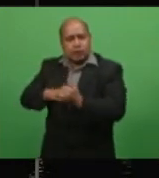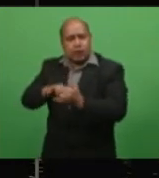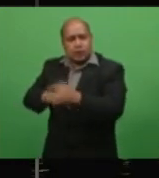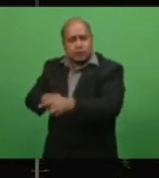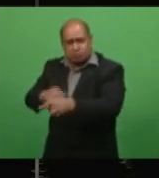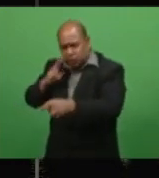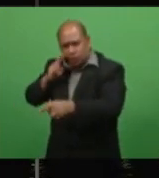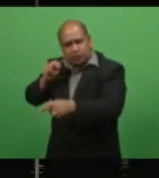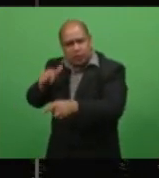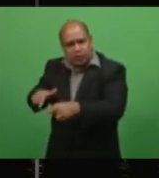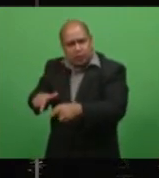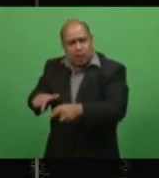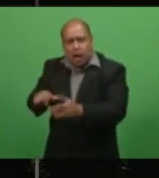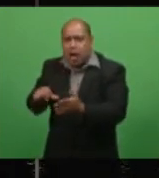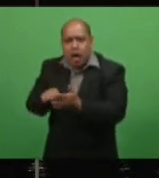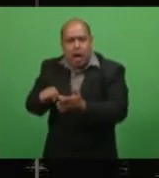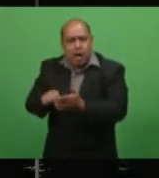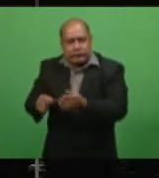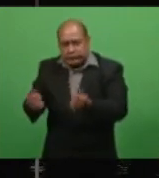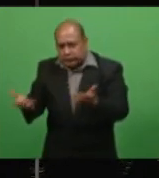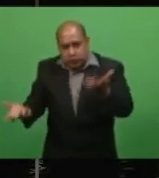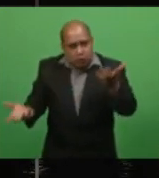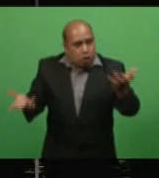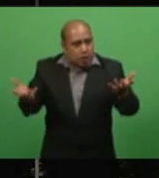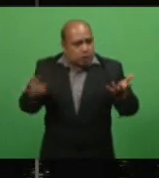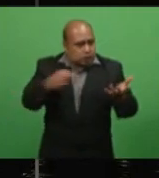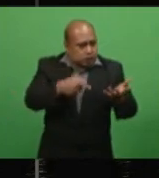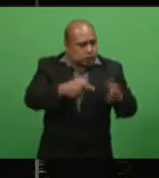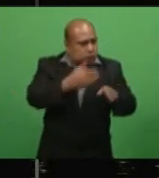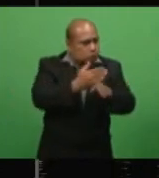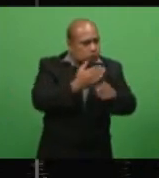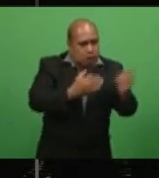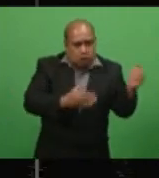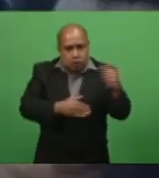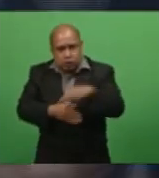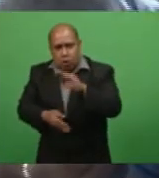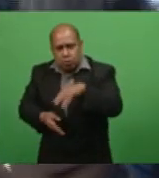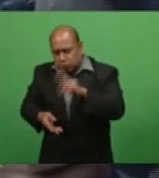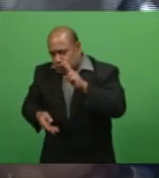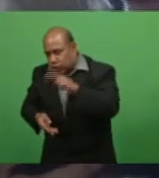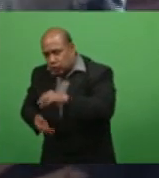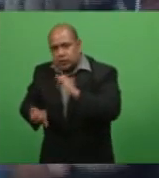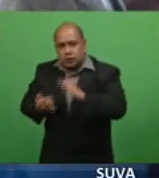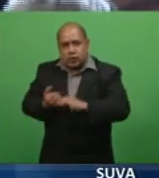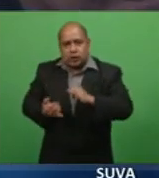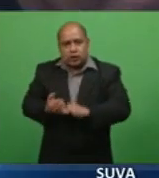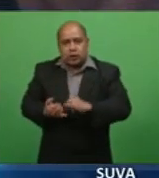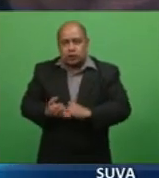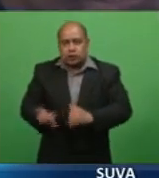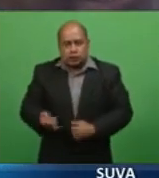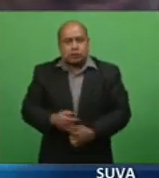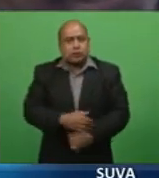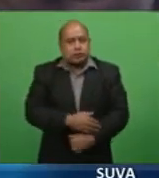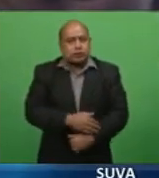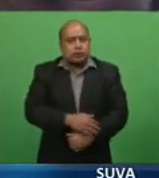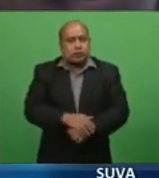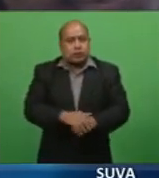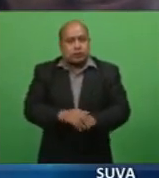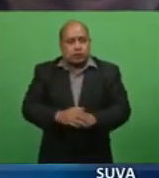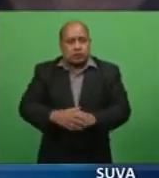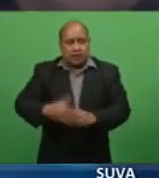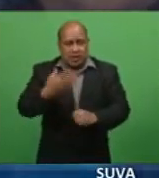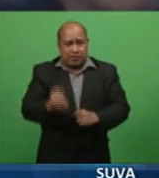juggles time between her job and him. Faria Begum has more. Having a supportive husband has